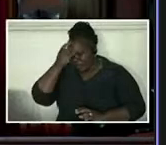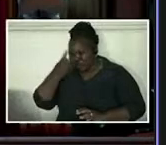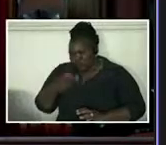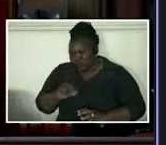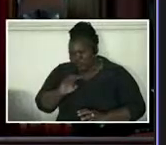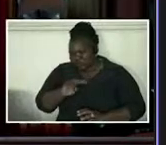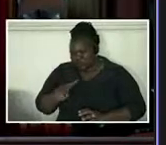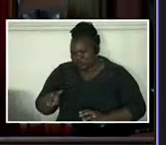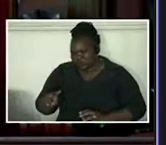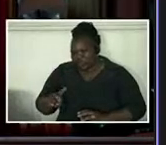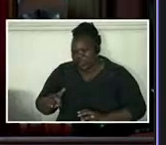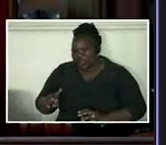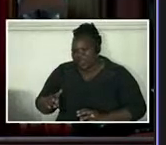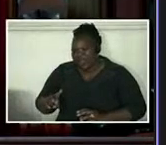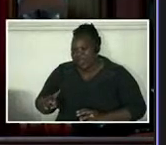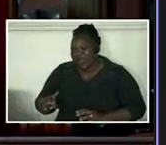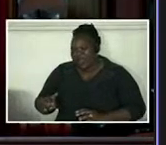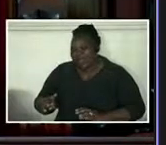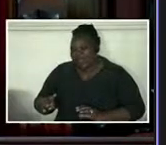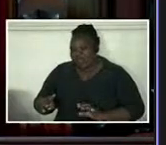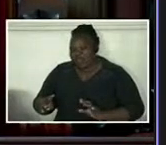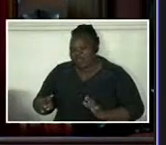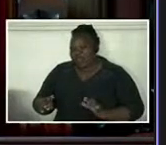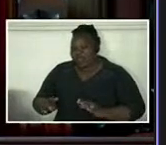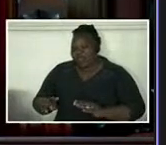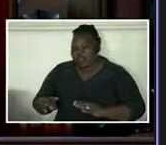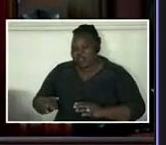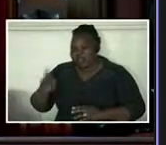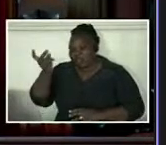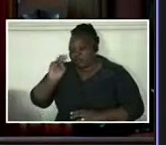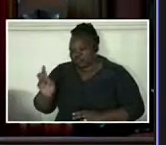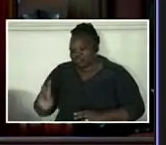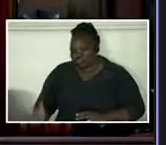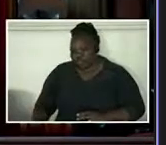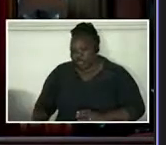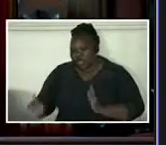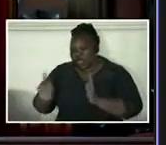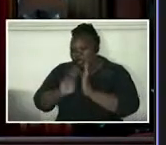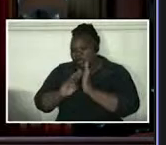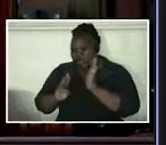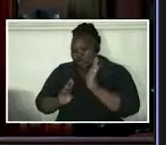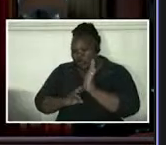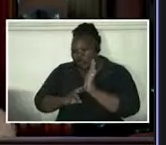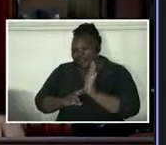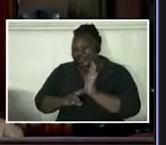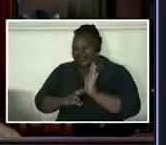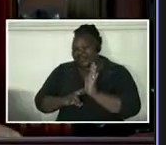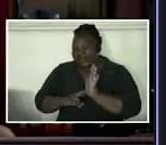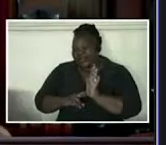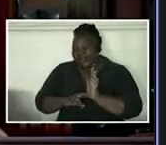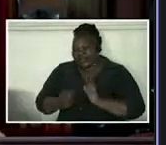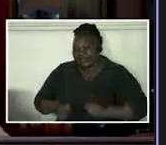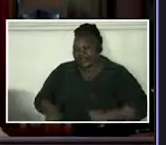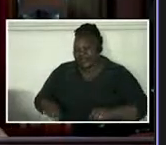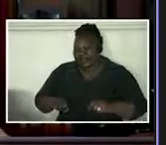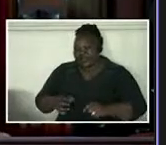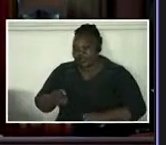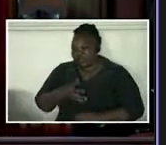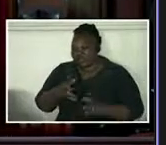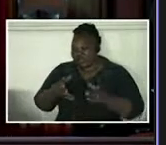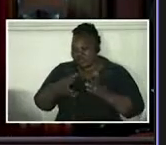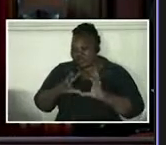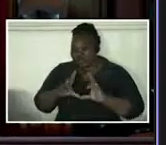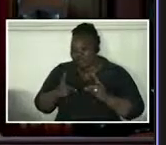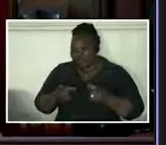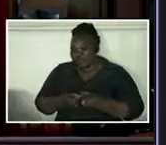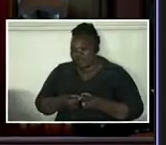electronic patient record system will not only allow the province to improve service delivery but also give the department a better chance of